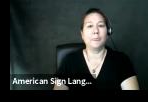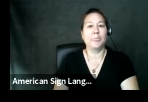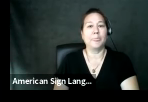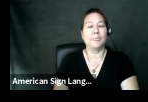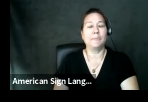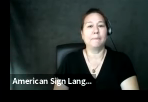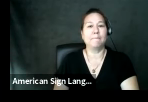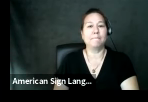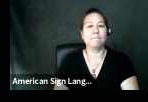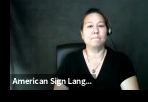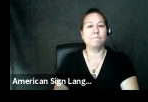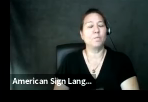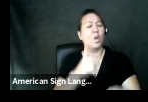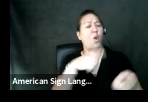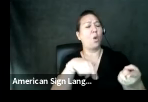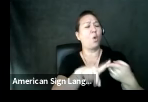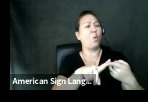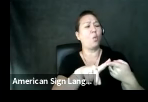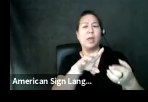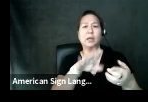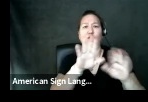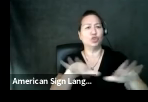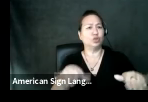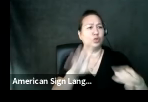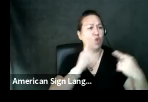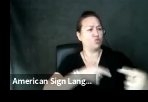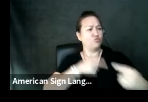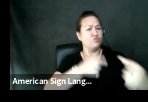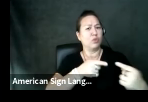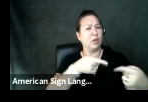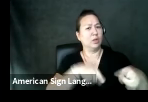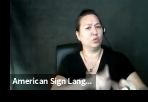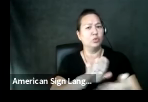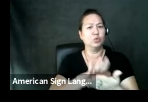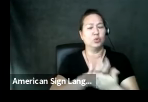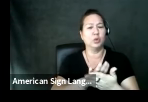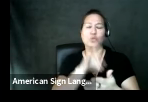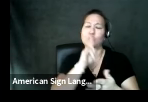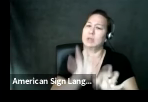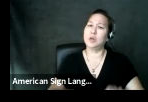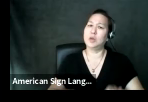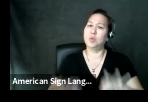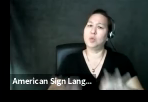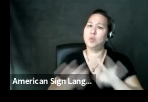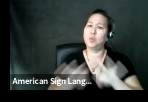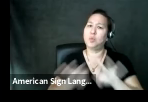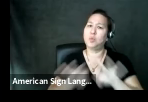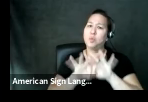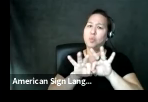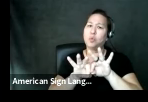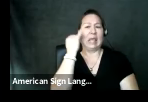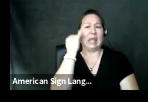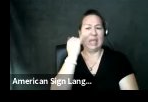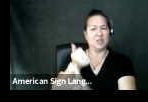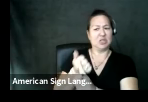So when children are struggling in school, it is important to determine whether a learning, cognitive, or